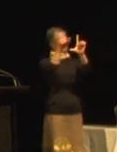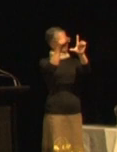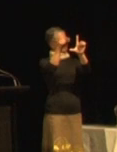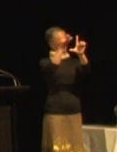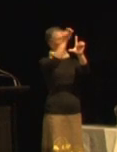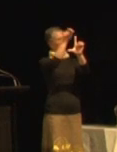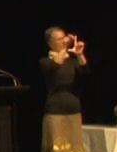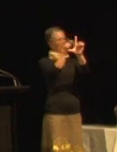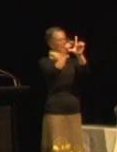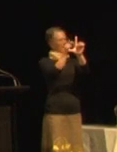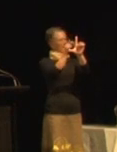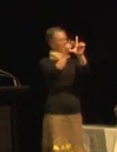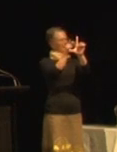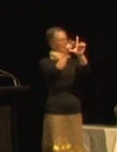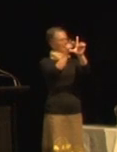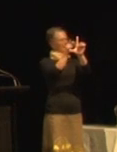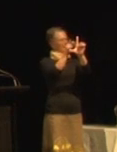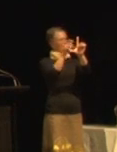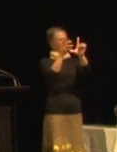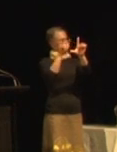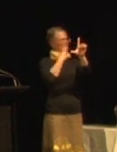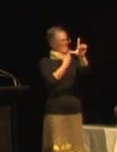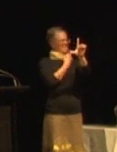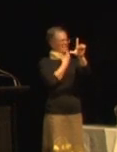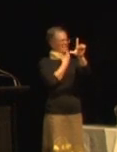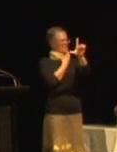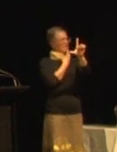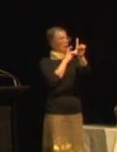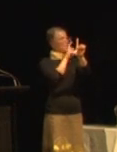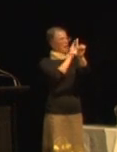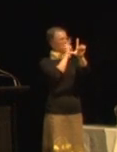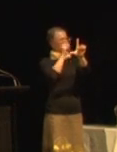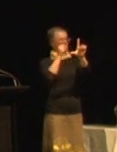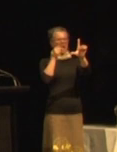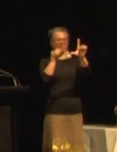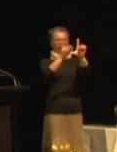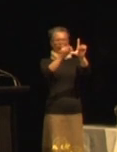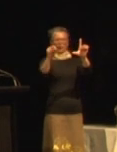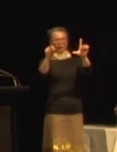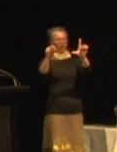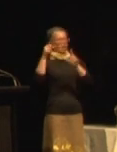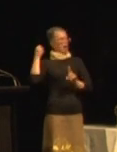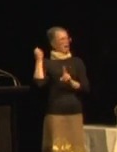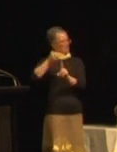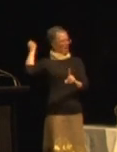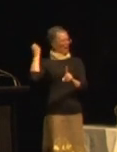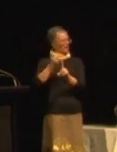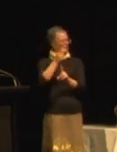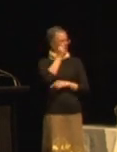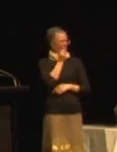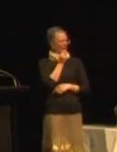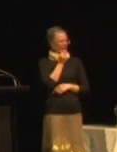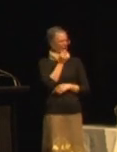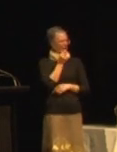thin, theoretically, to be easy for people to do, but it can be tremendously impactful. Why?